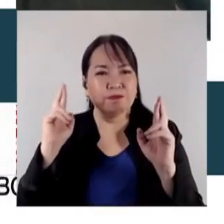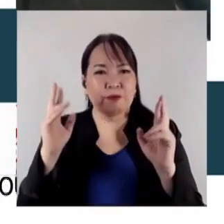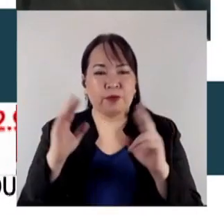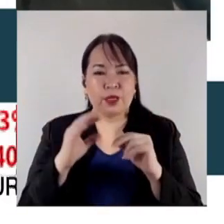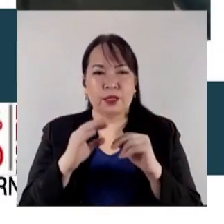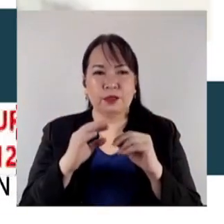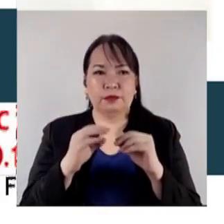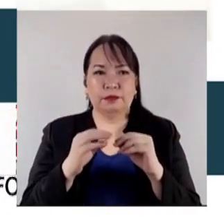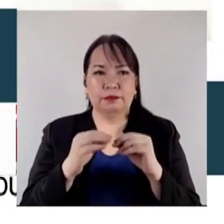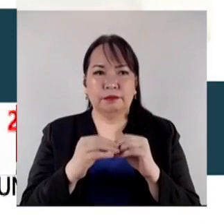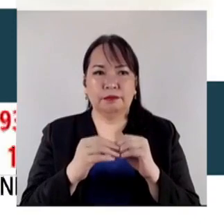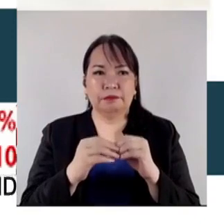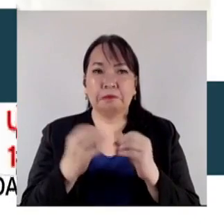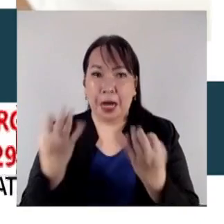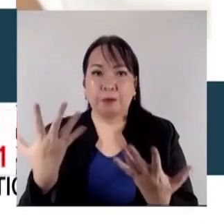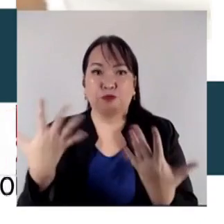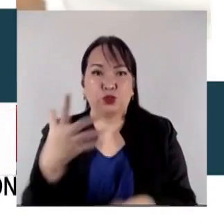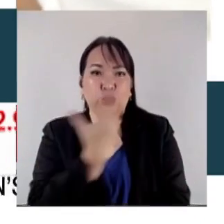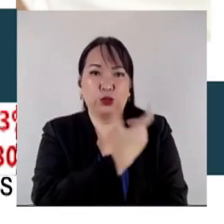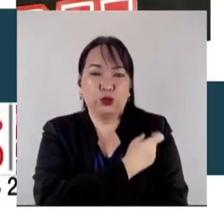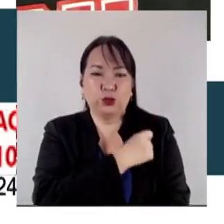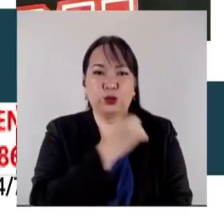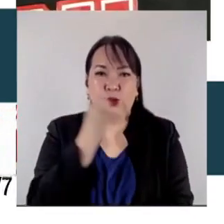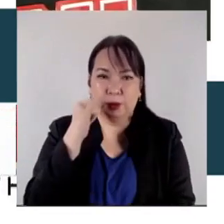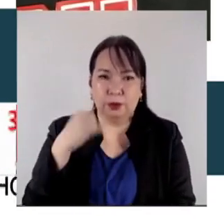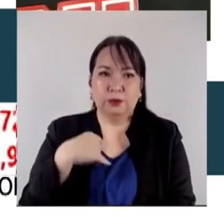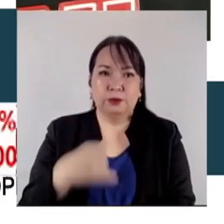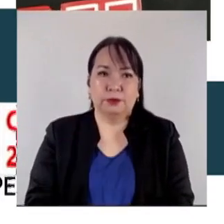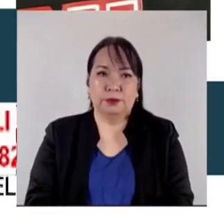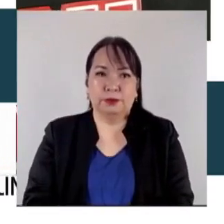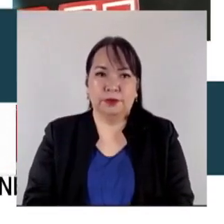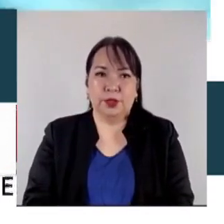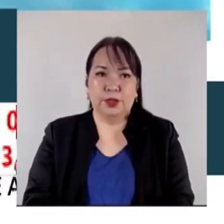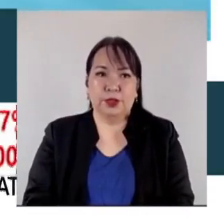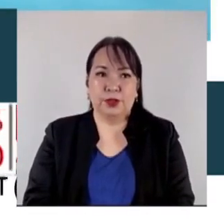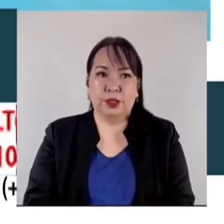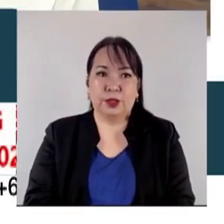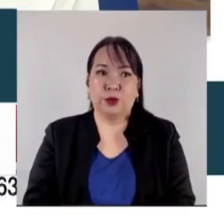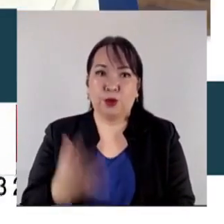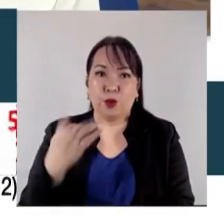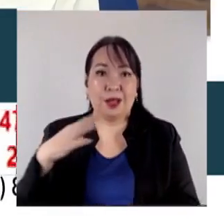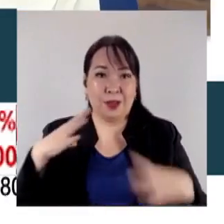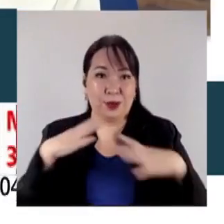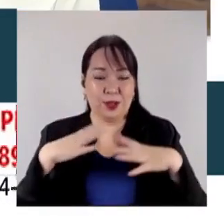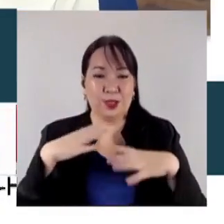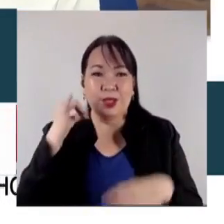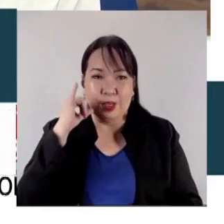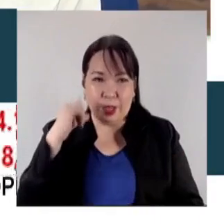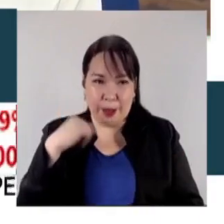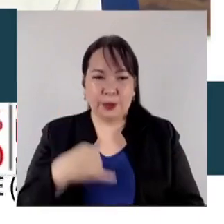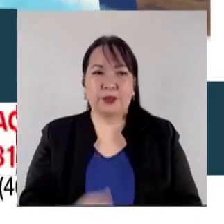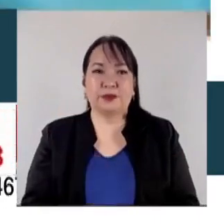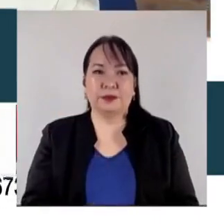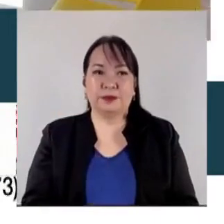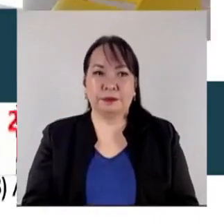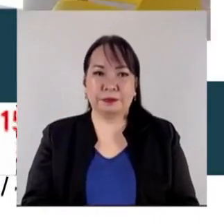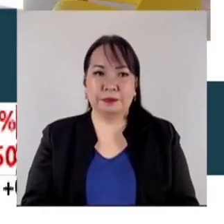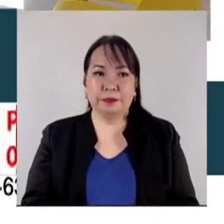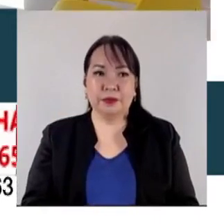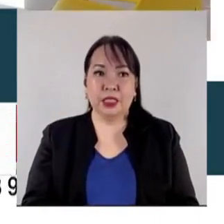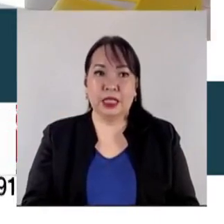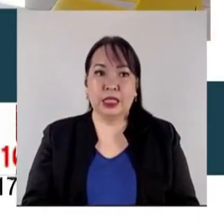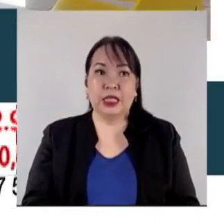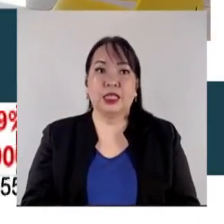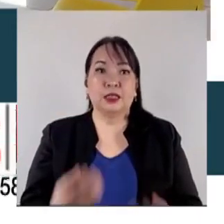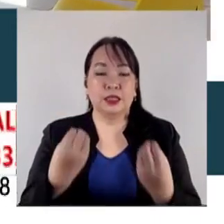jabs would have been administered yesterday, it being a holiday and provided more opportunity